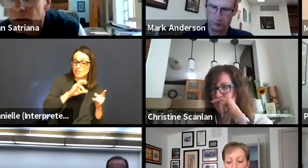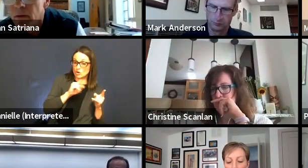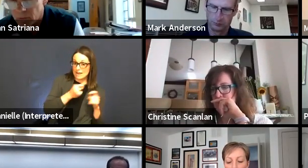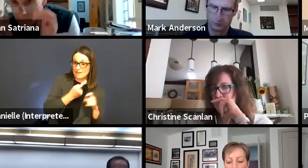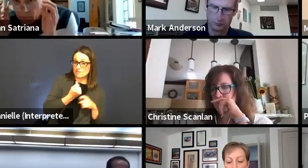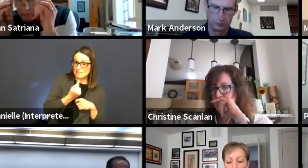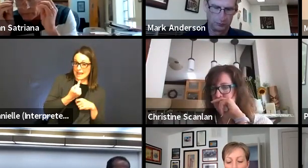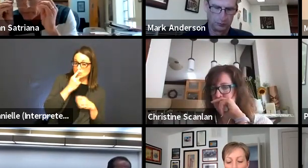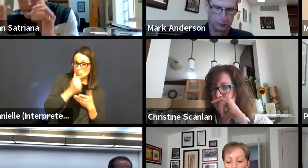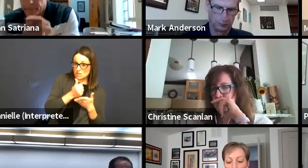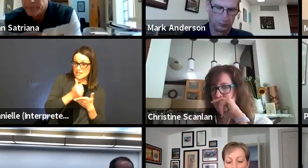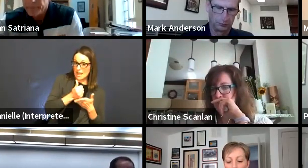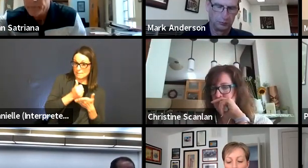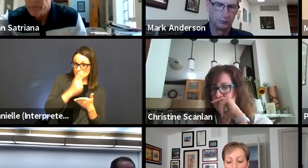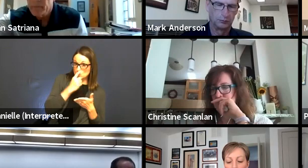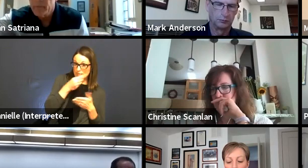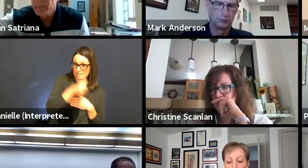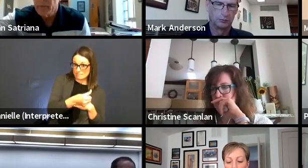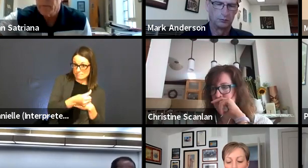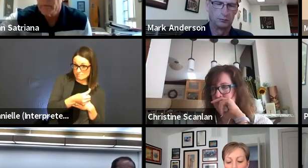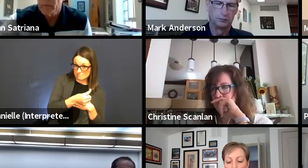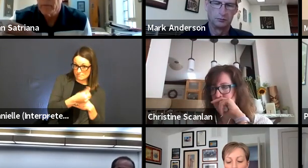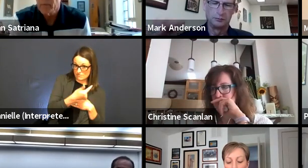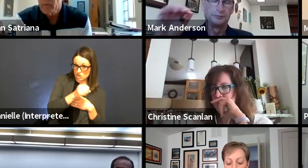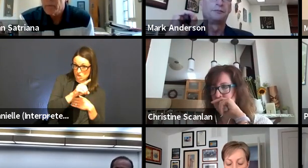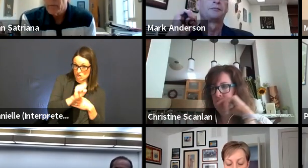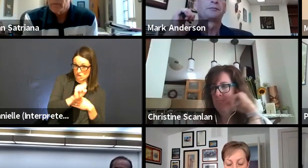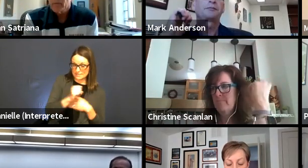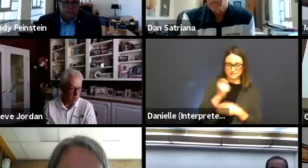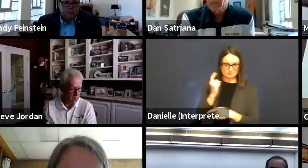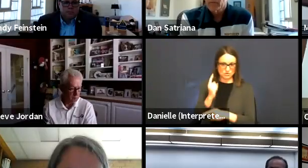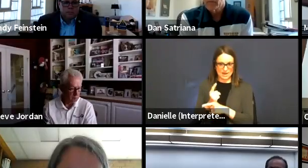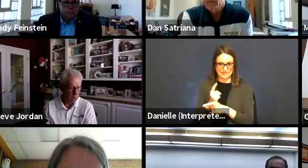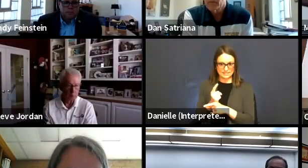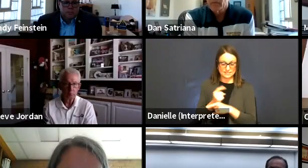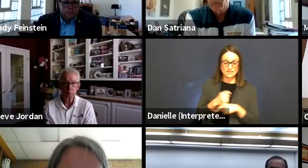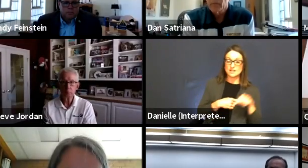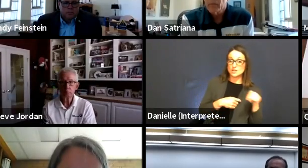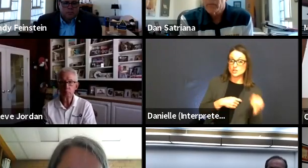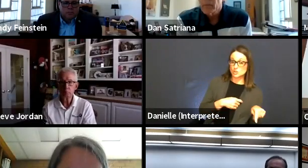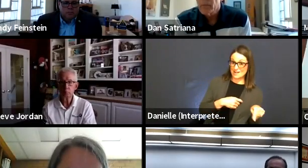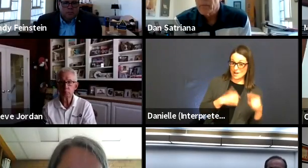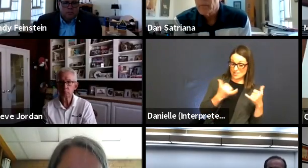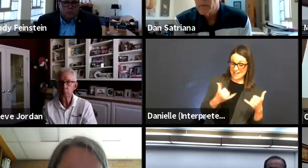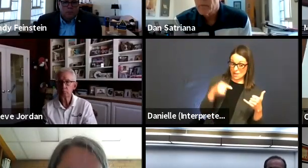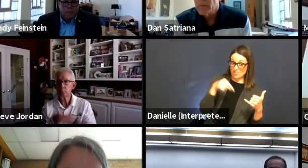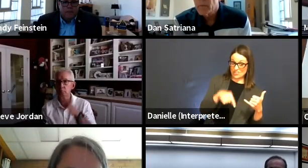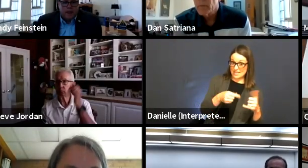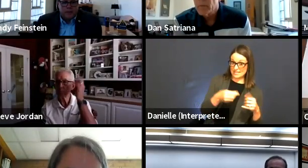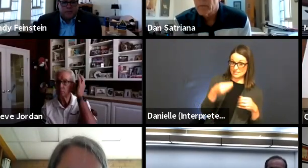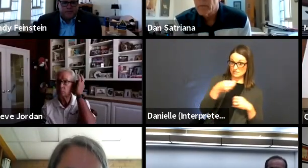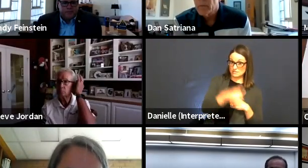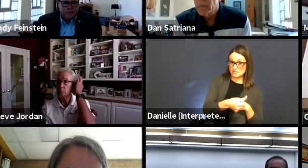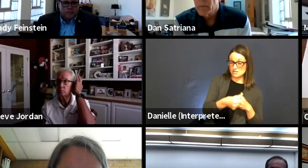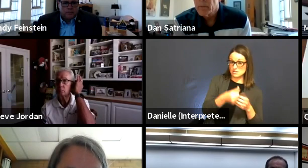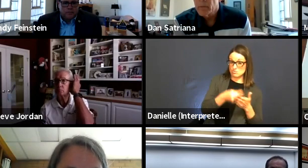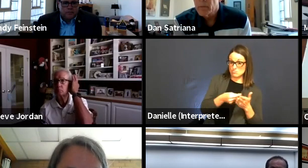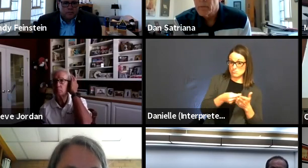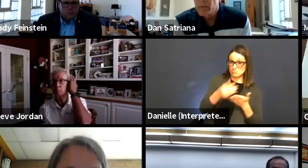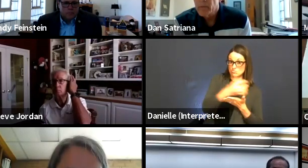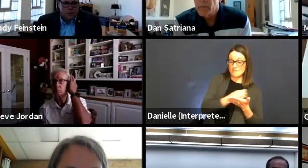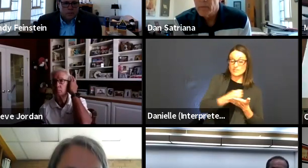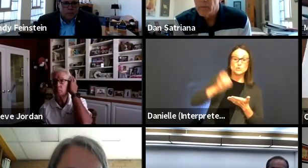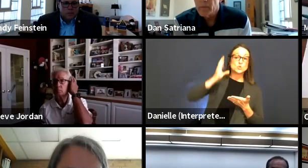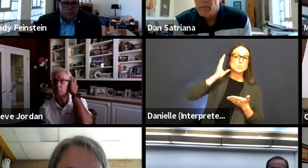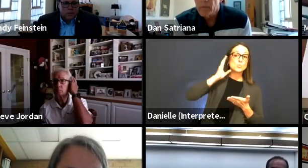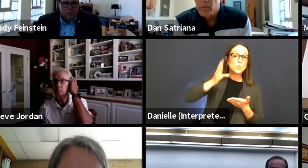Yeah. And then this will be to cover revenue you would have